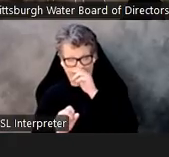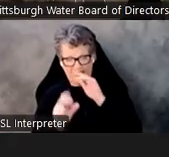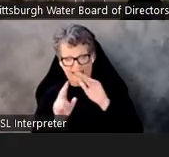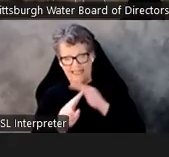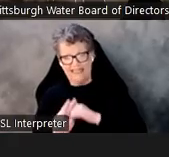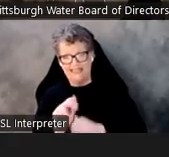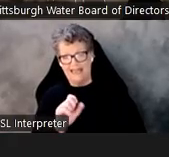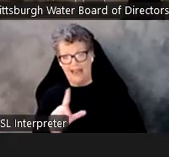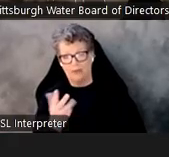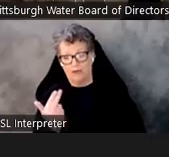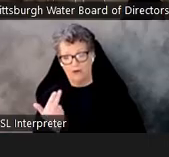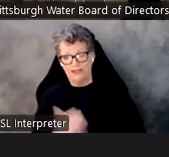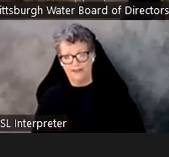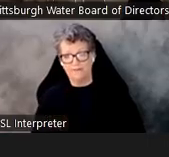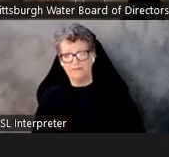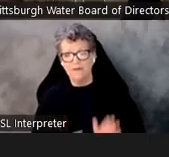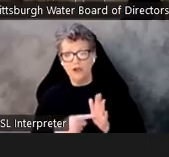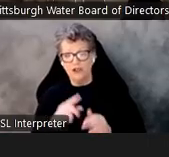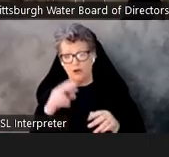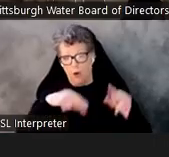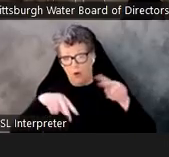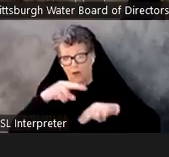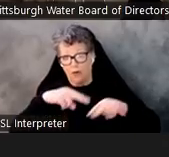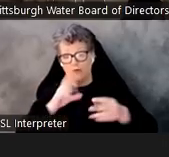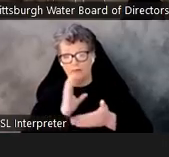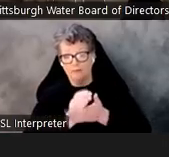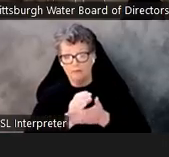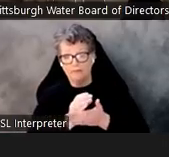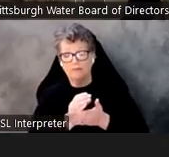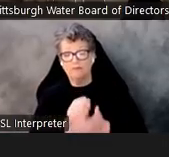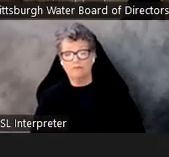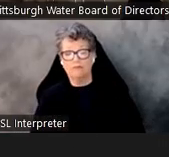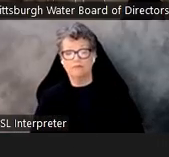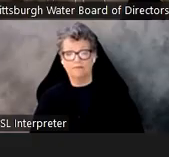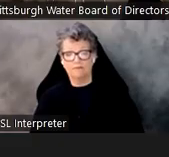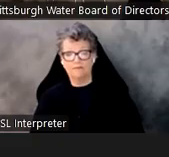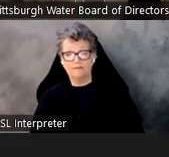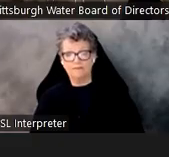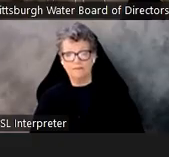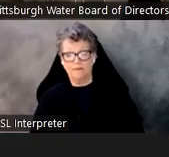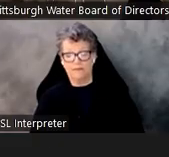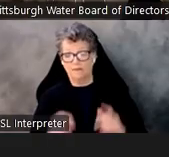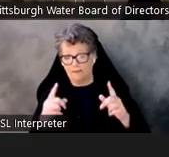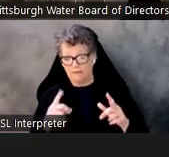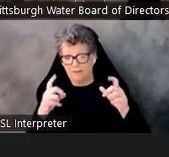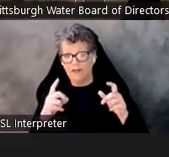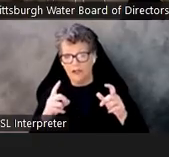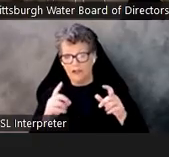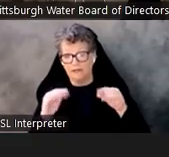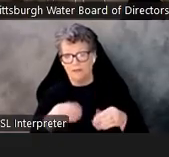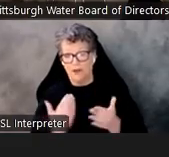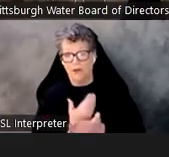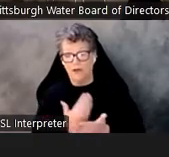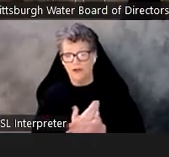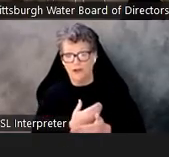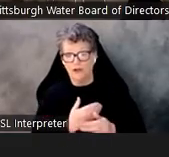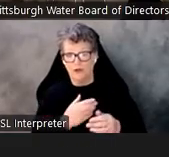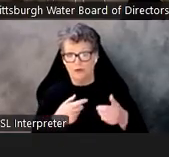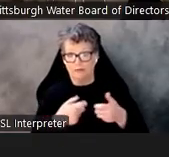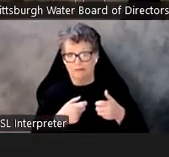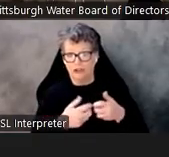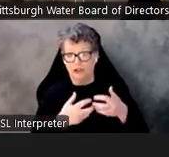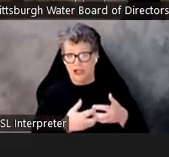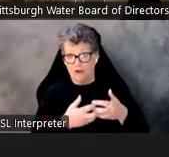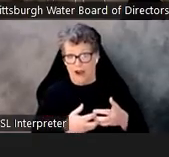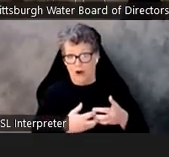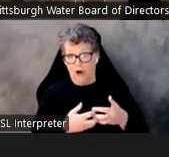Shown here on is an aerial overview of the Highland Reservoir Pump Station, taken during the placement of the new generator towards the back of the building, as